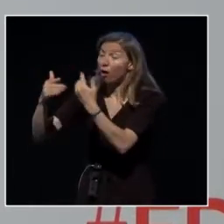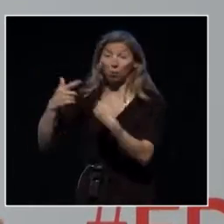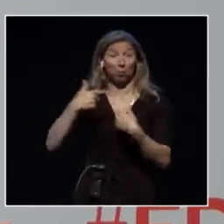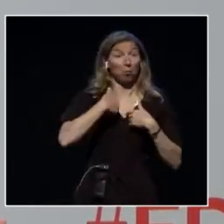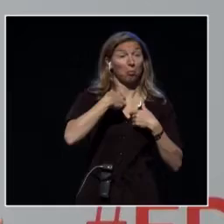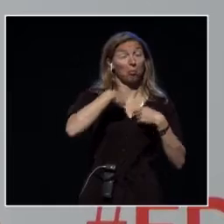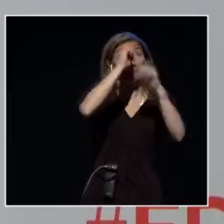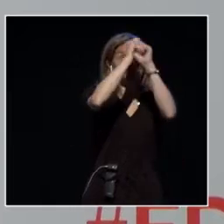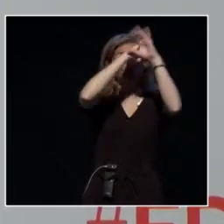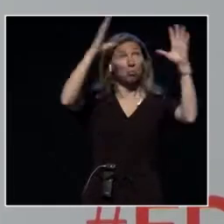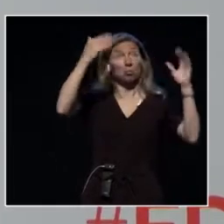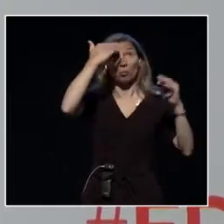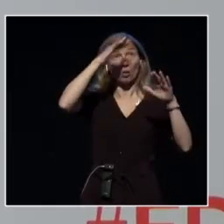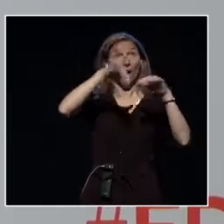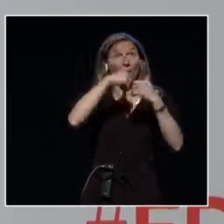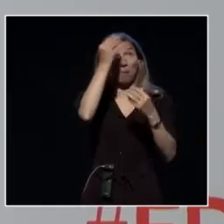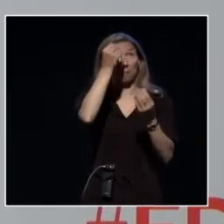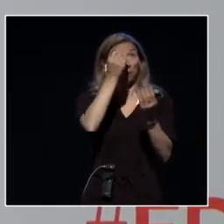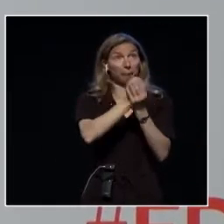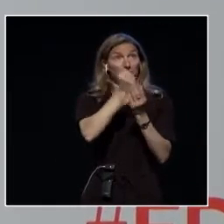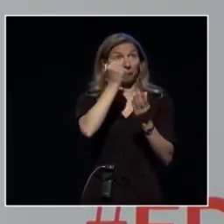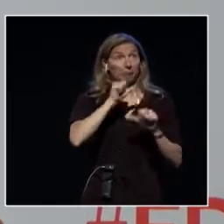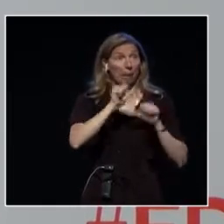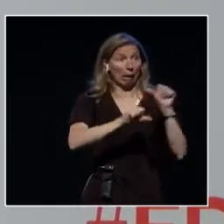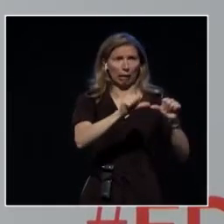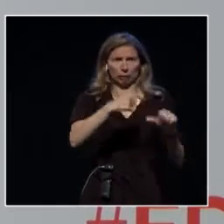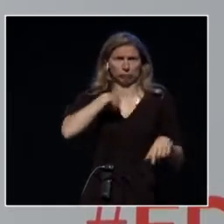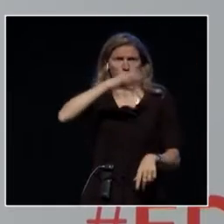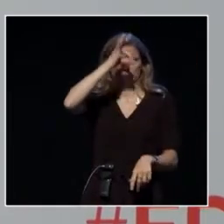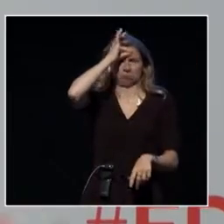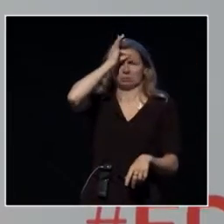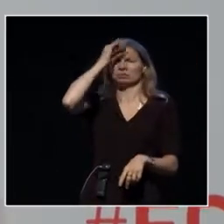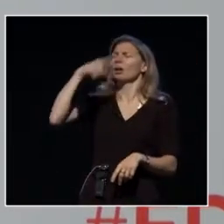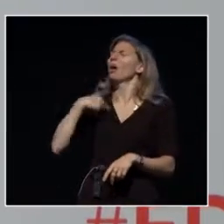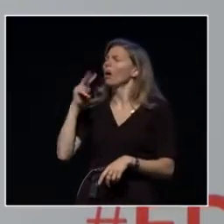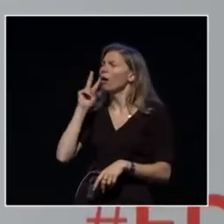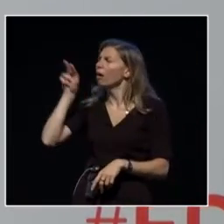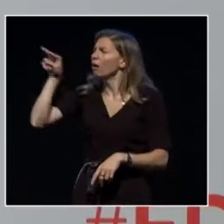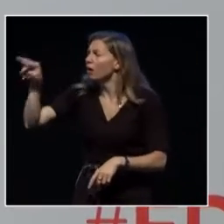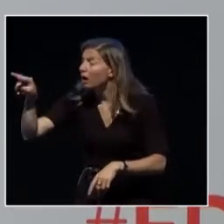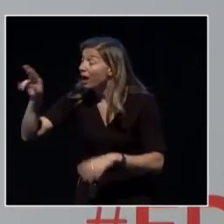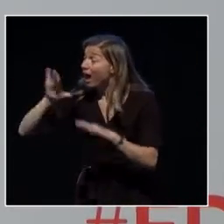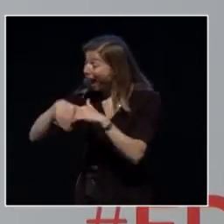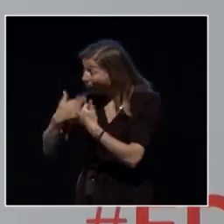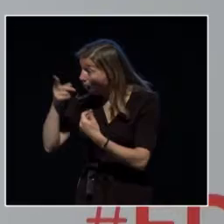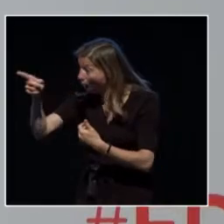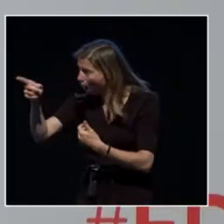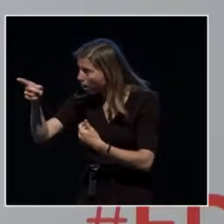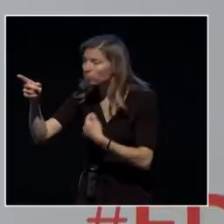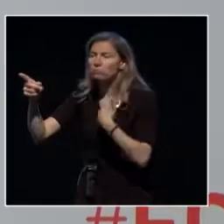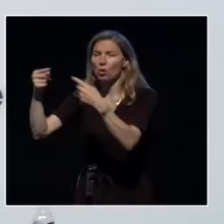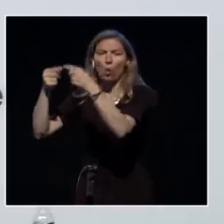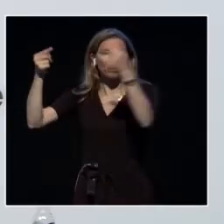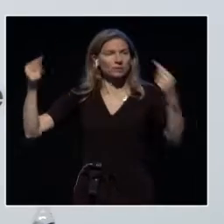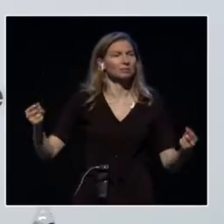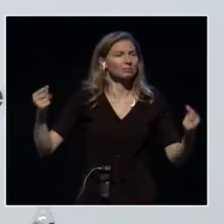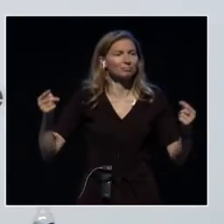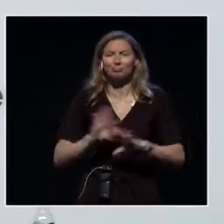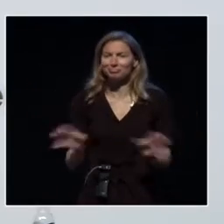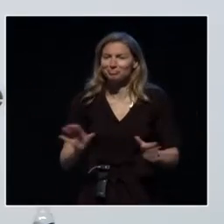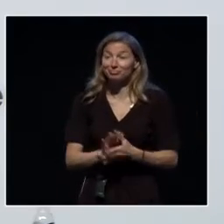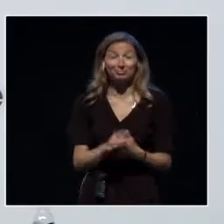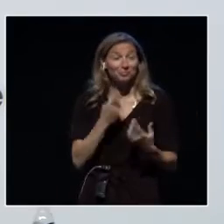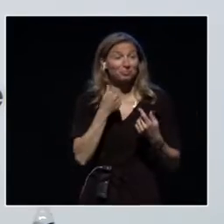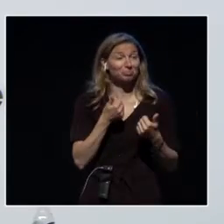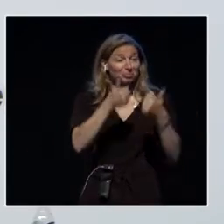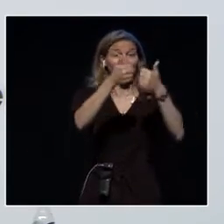look at the conventional banks, how they do it. Once I learn how they do it, I just do the opposite. And it works out.